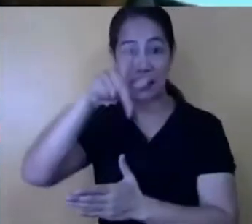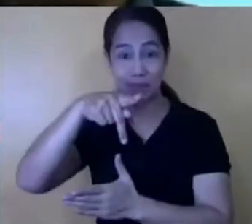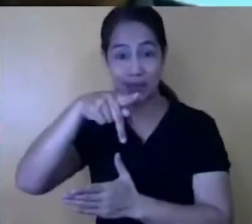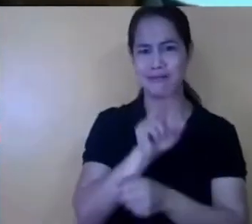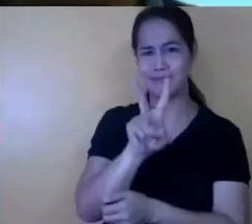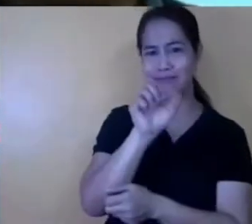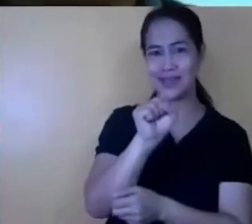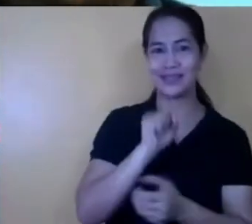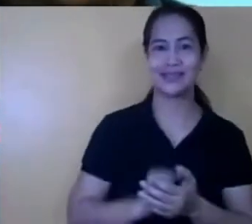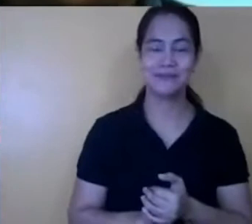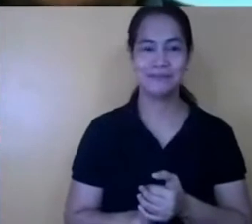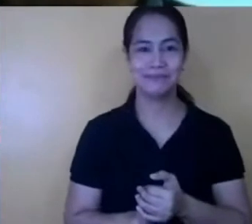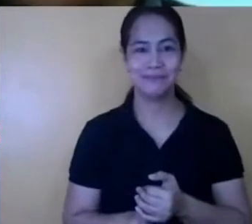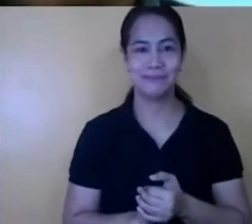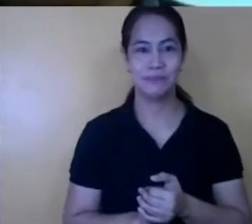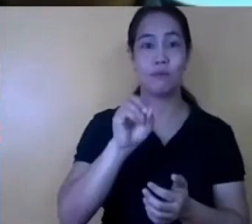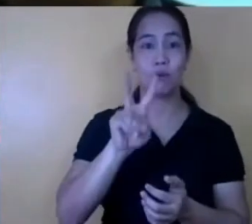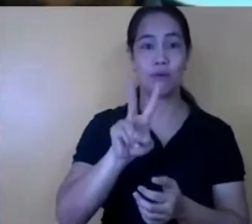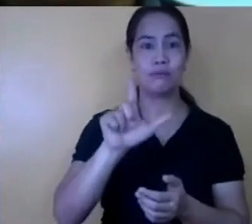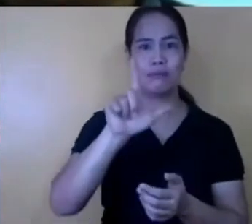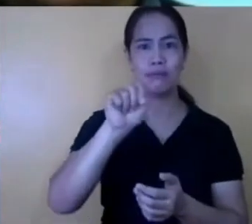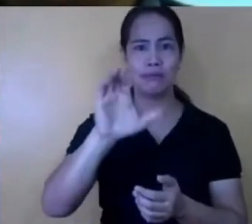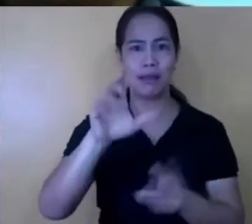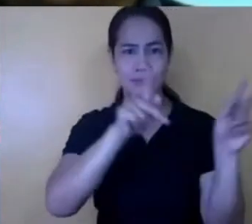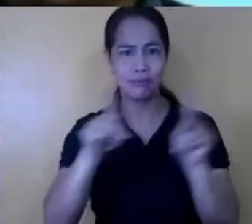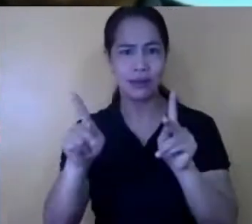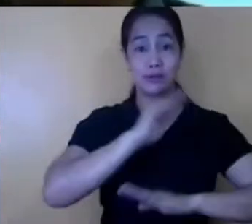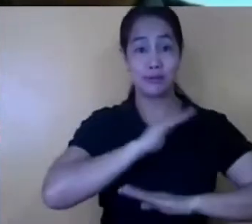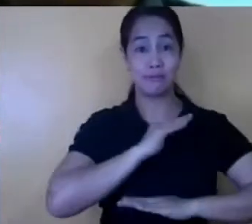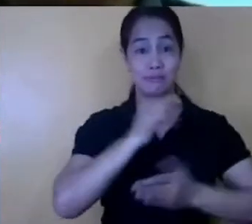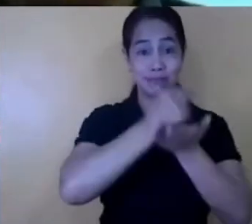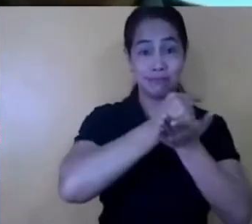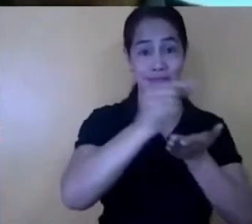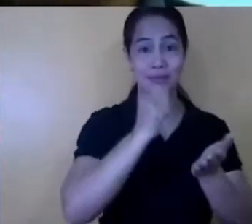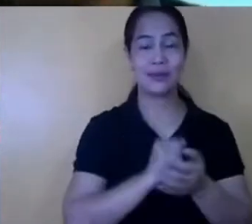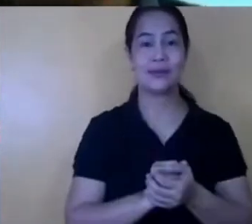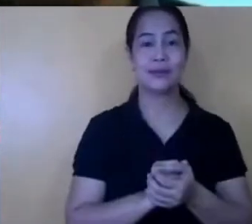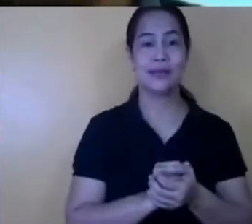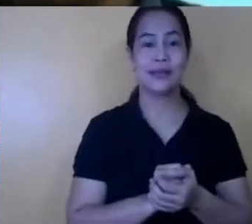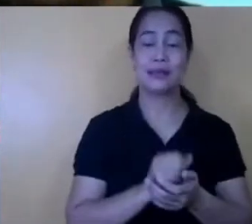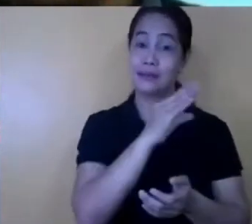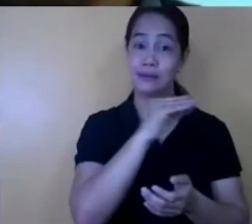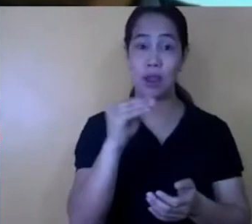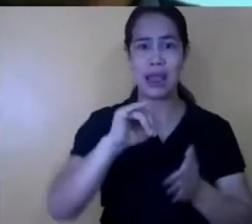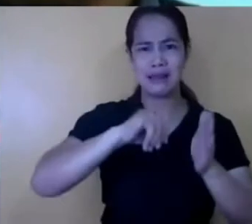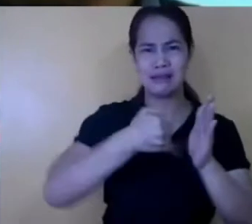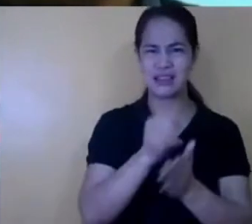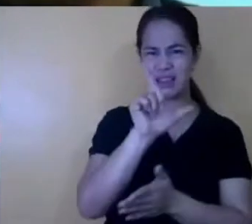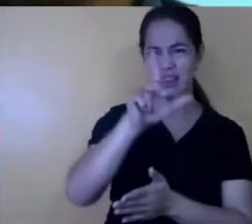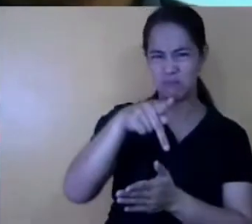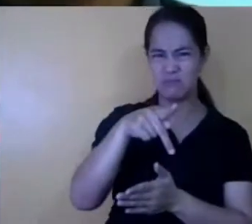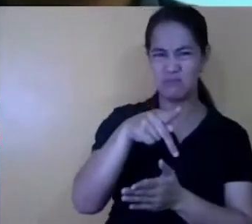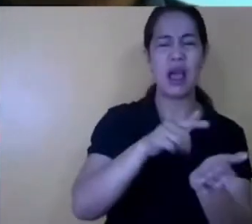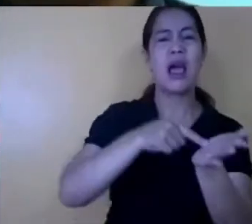VS. MOV3, Lock Plan for Satisfactory Rating, and just a lesson plan exemplar used during a